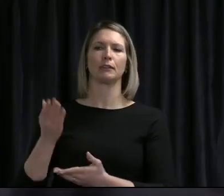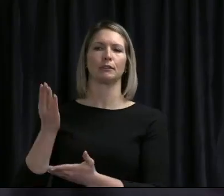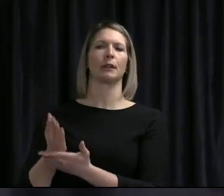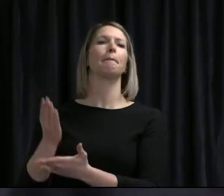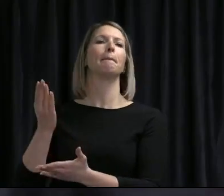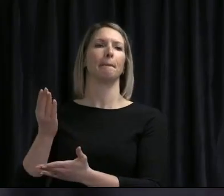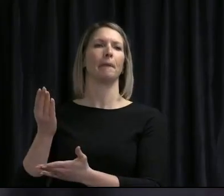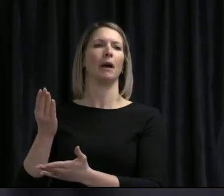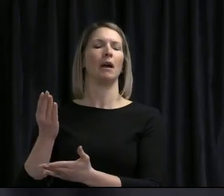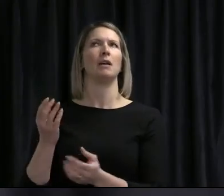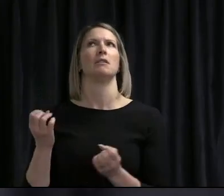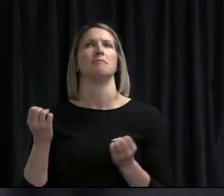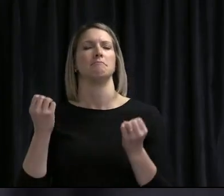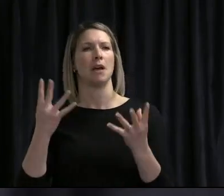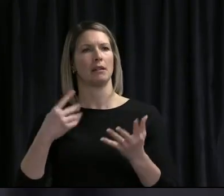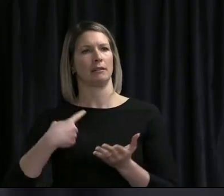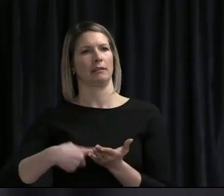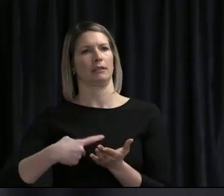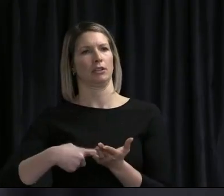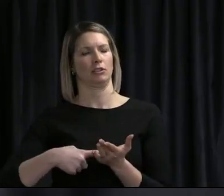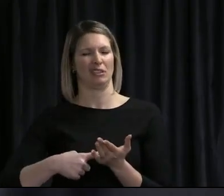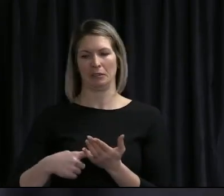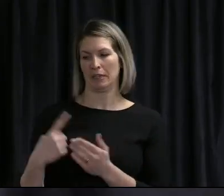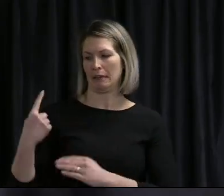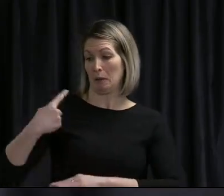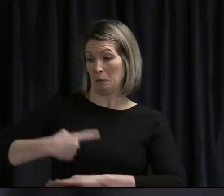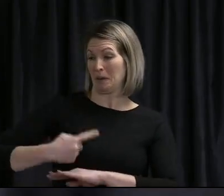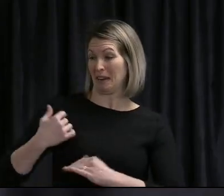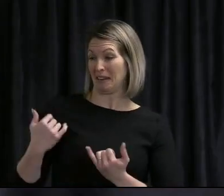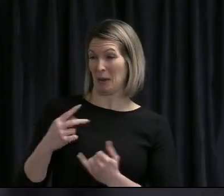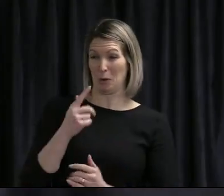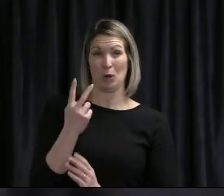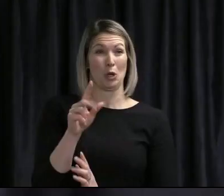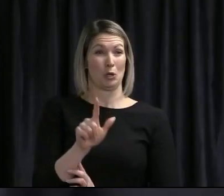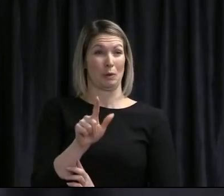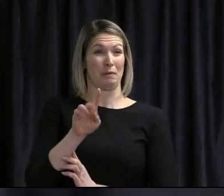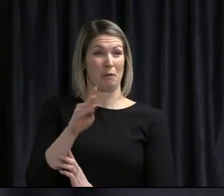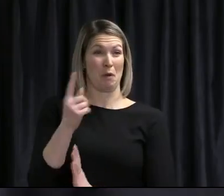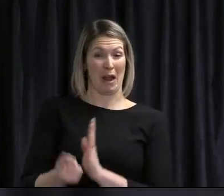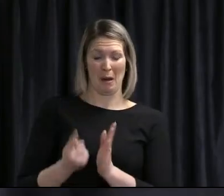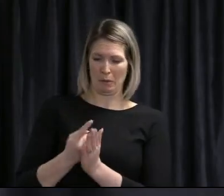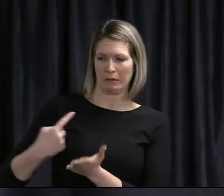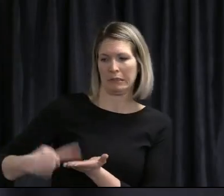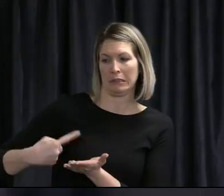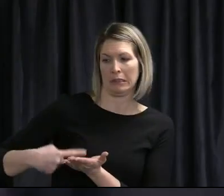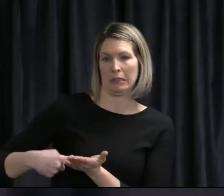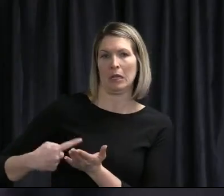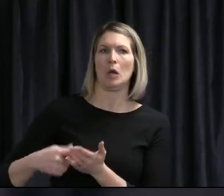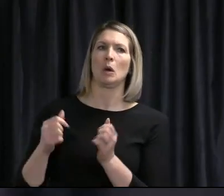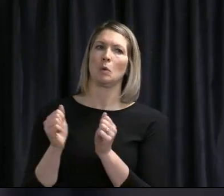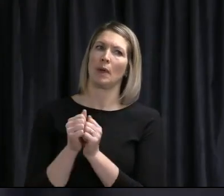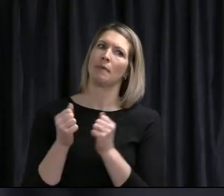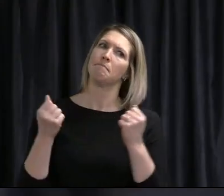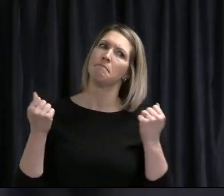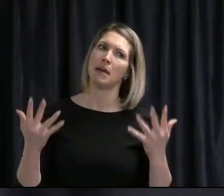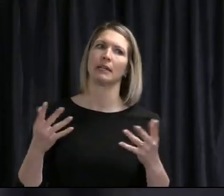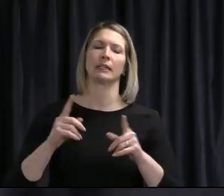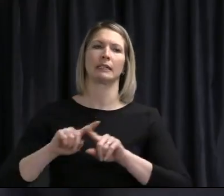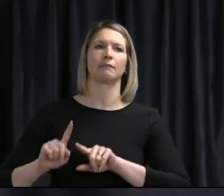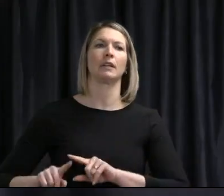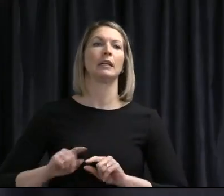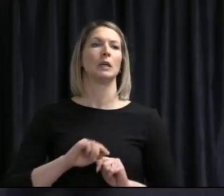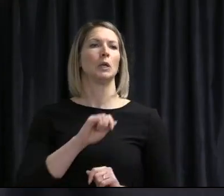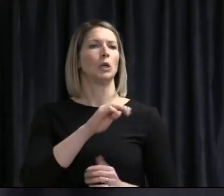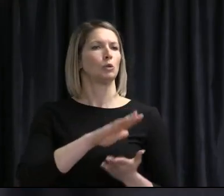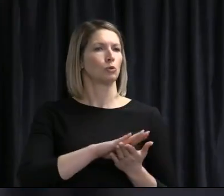past 24 hours with public health officials, including the Chief Medical Officer of Health, and of course the school